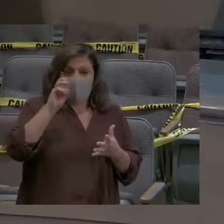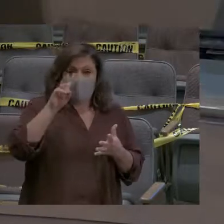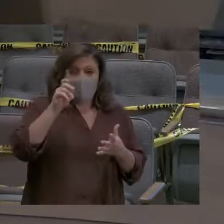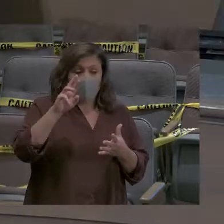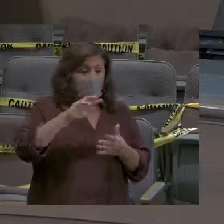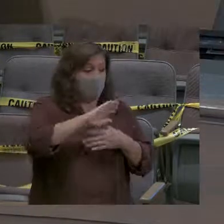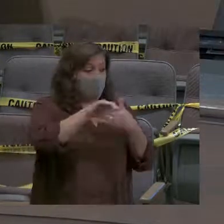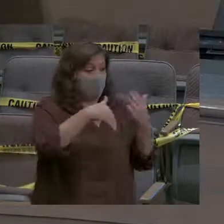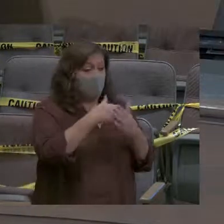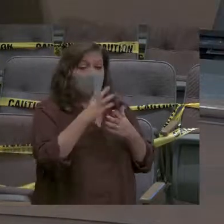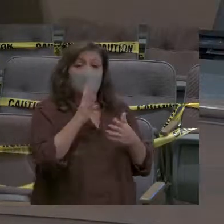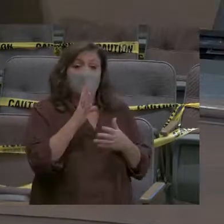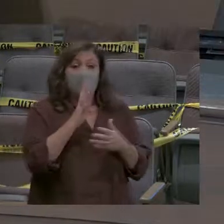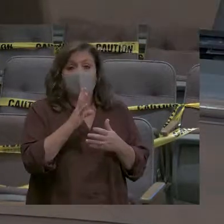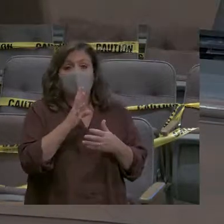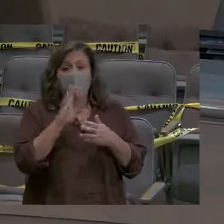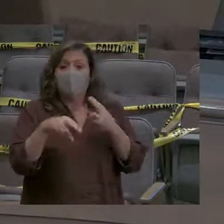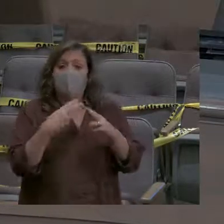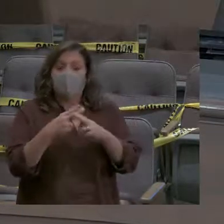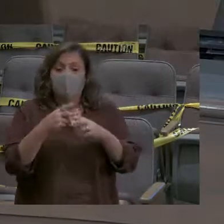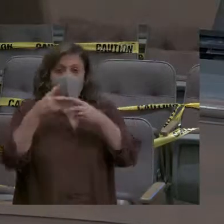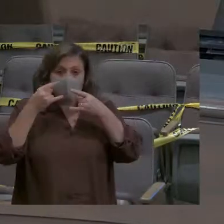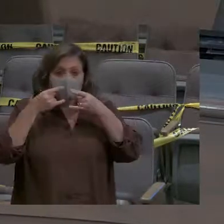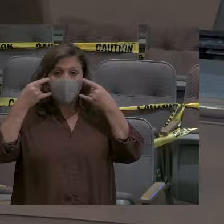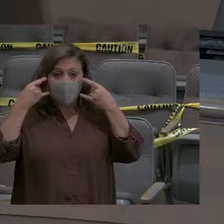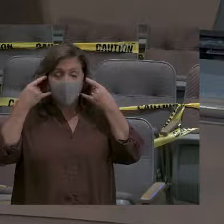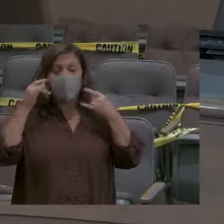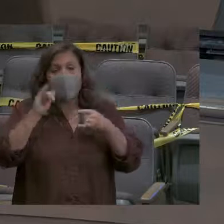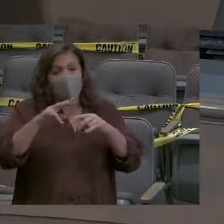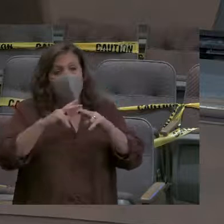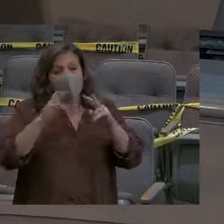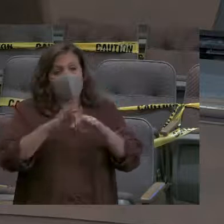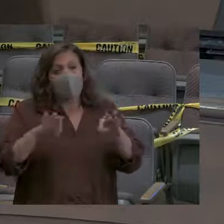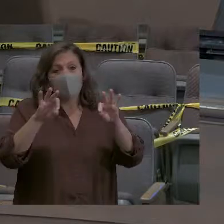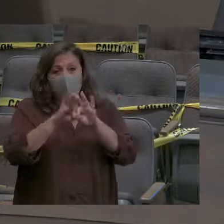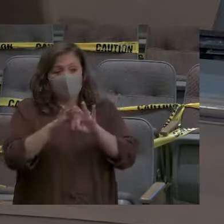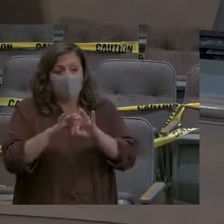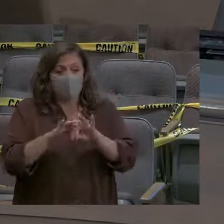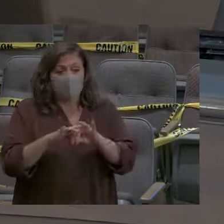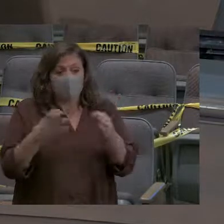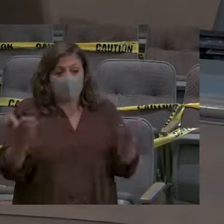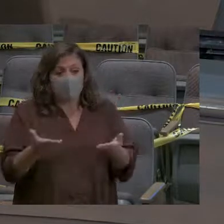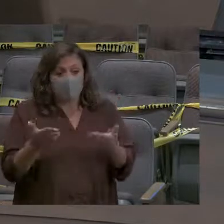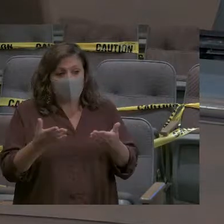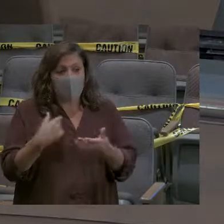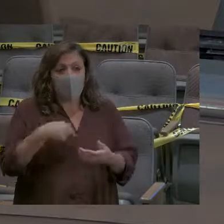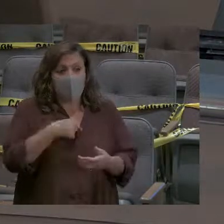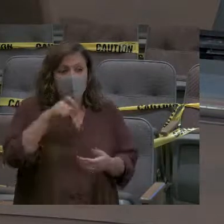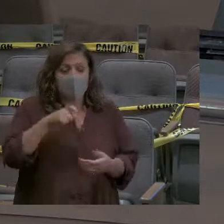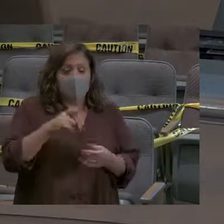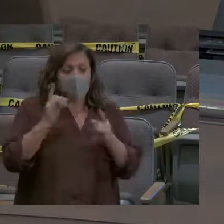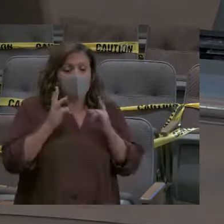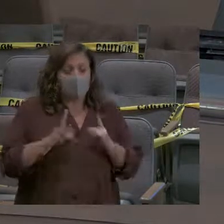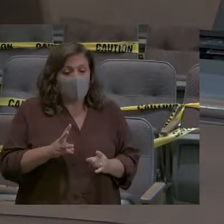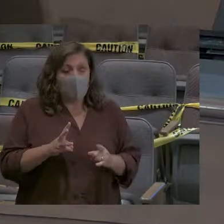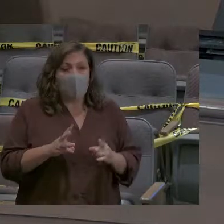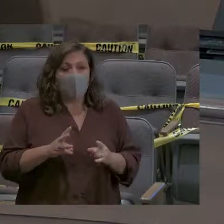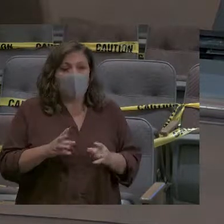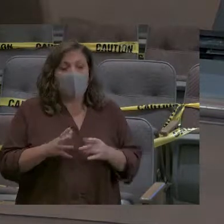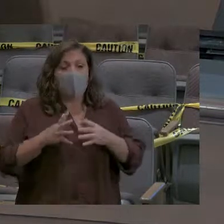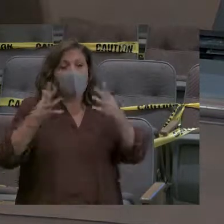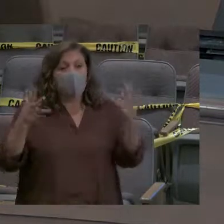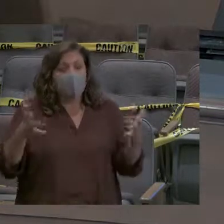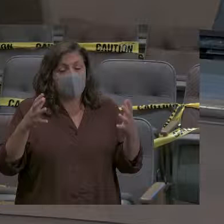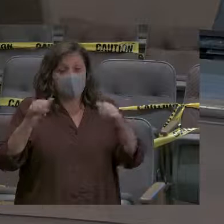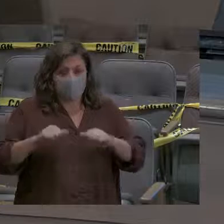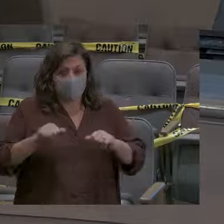talked about masks. Masks are vitally important to our community. We need to wear the mask as much as possible.